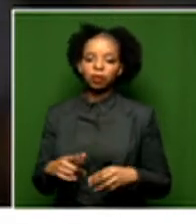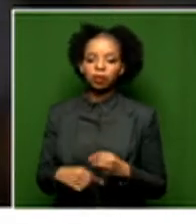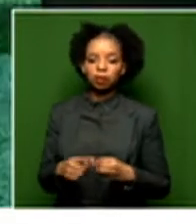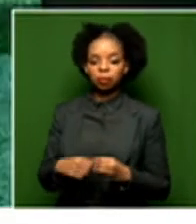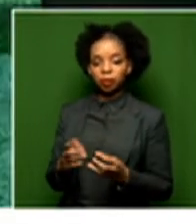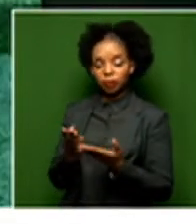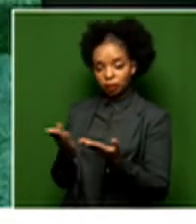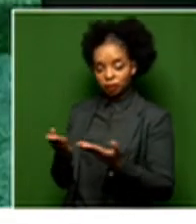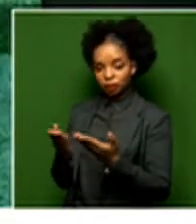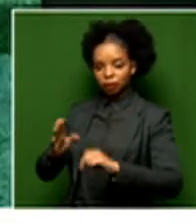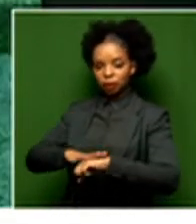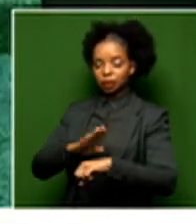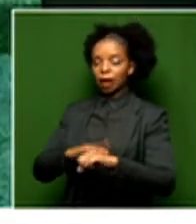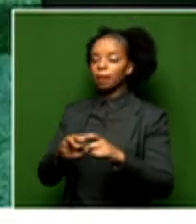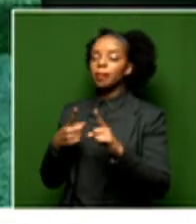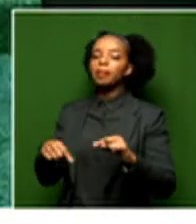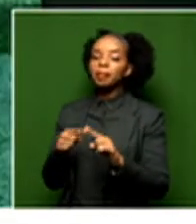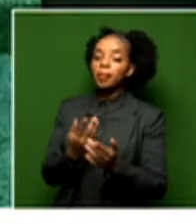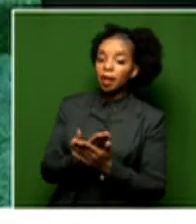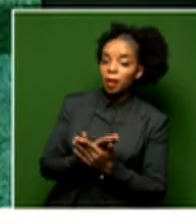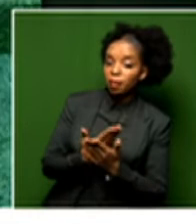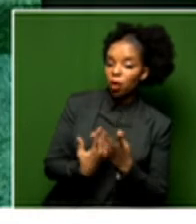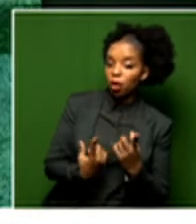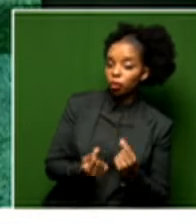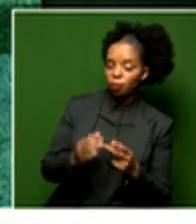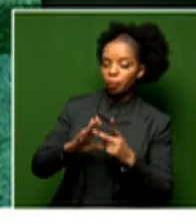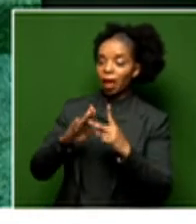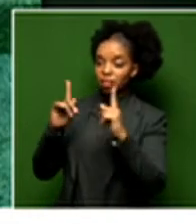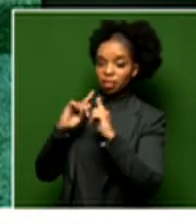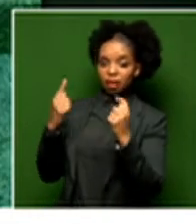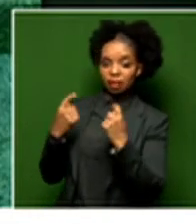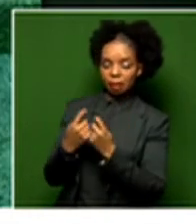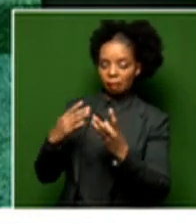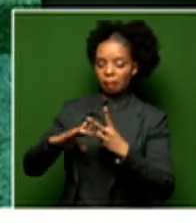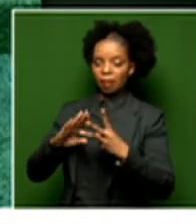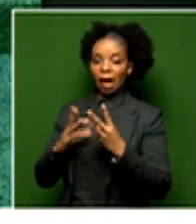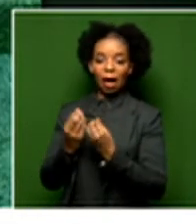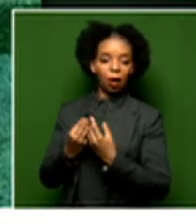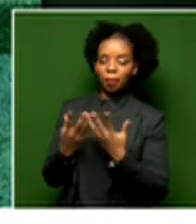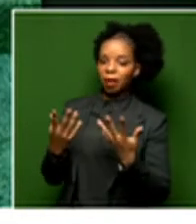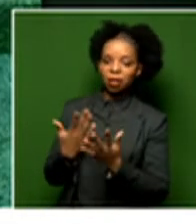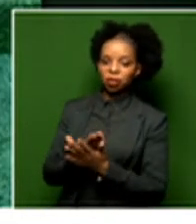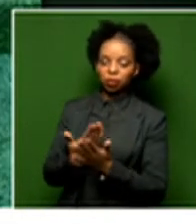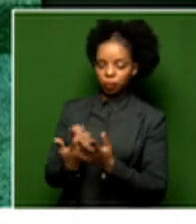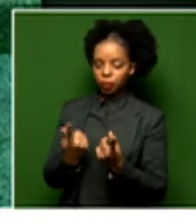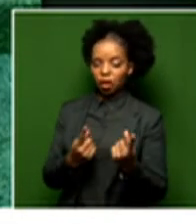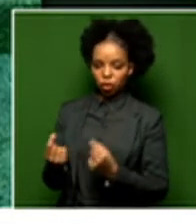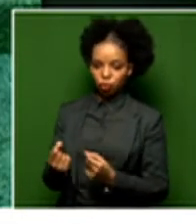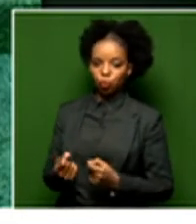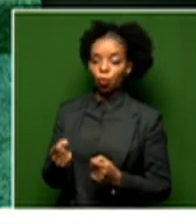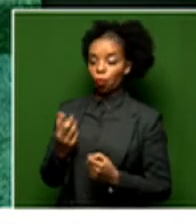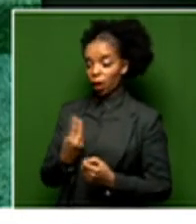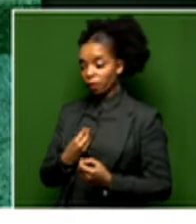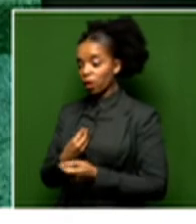our capabilities as a team, and how much can we do with what we have.